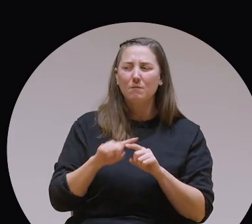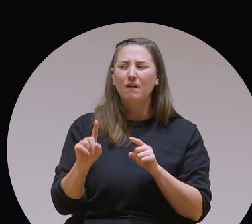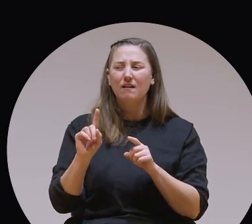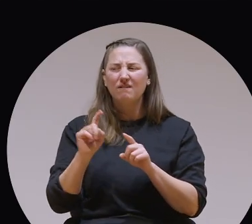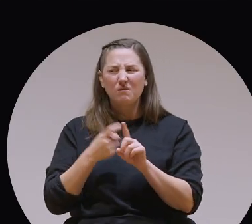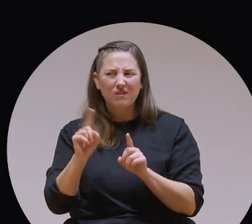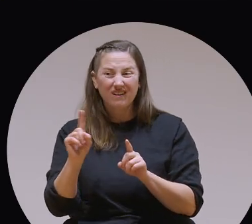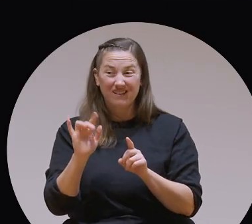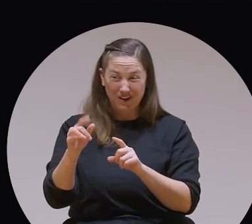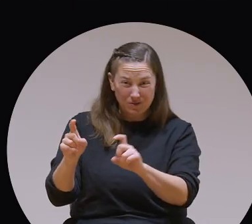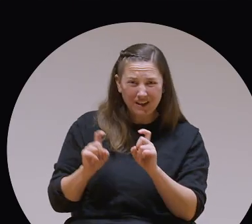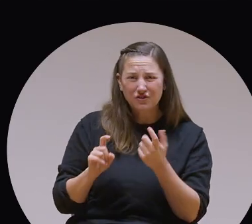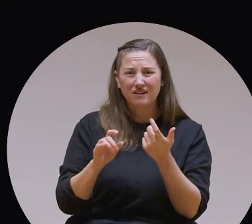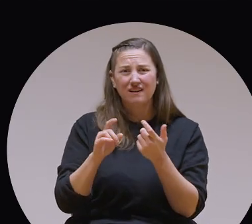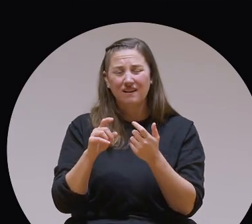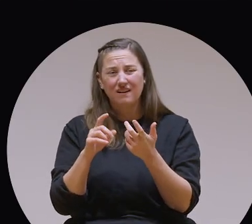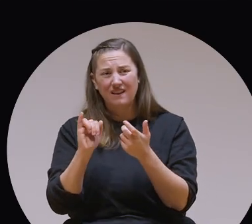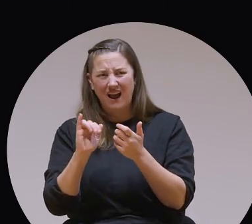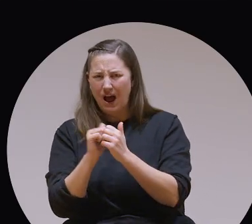as a donation or as a bequest.